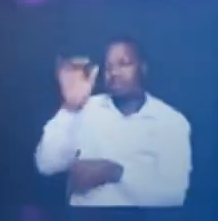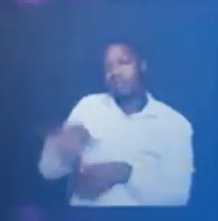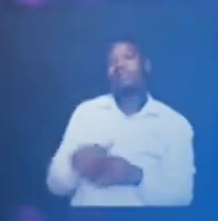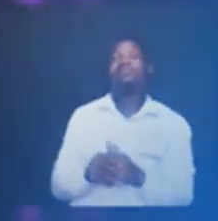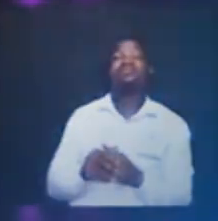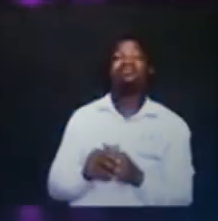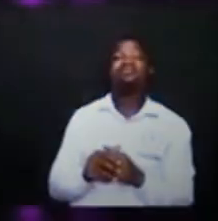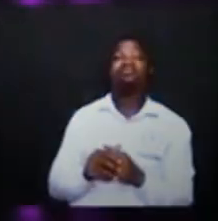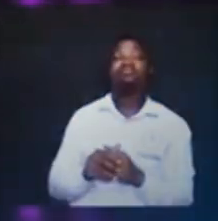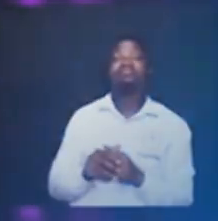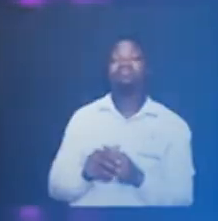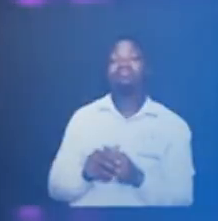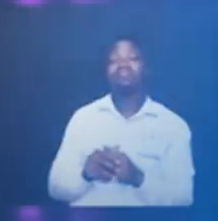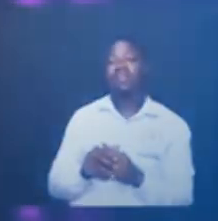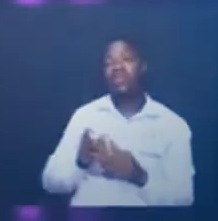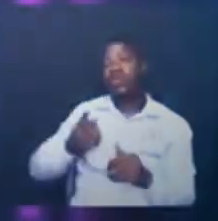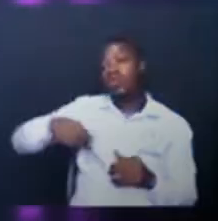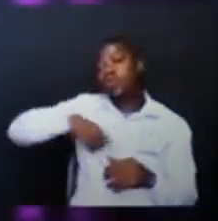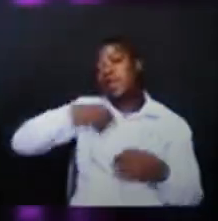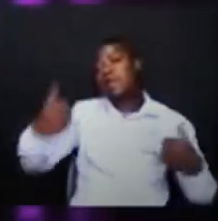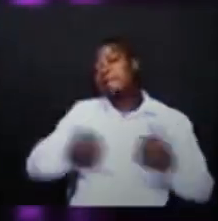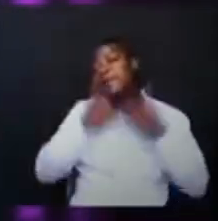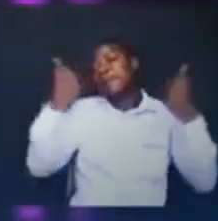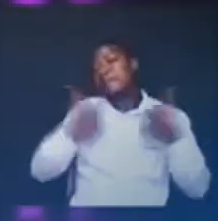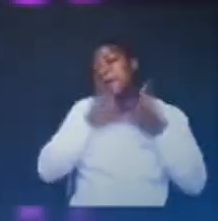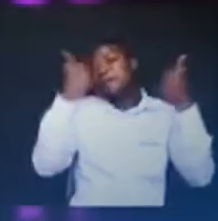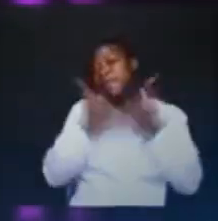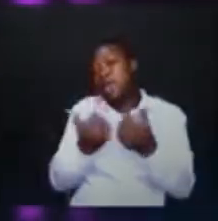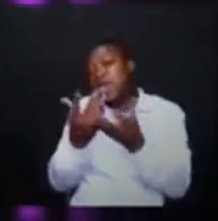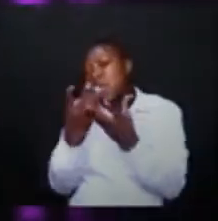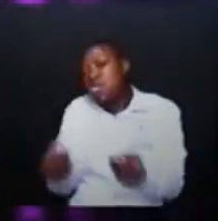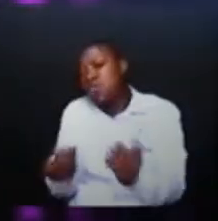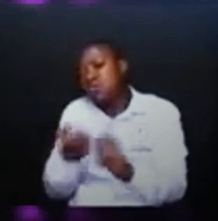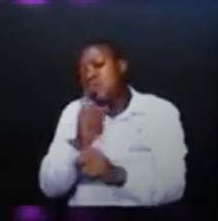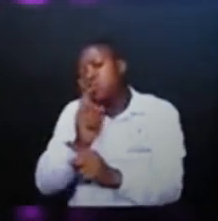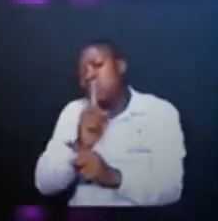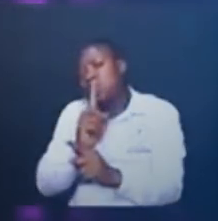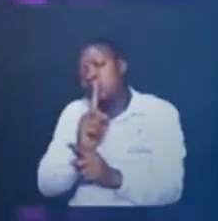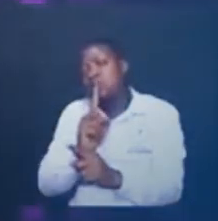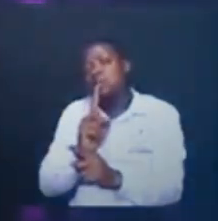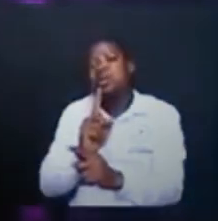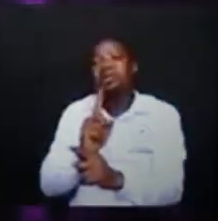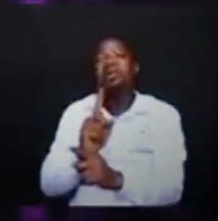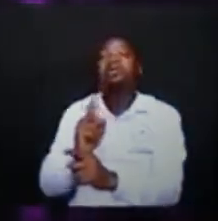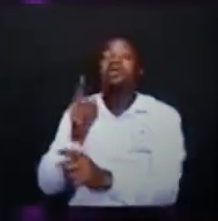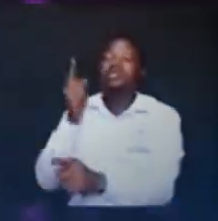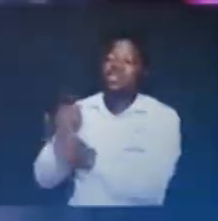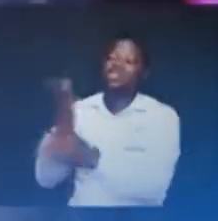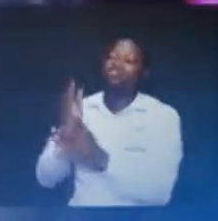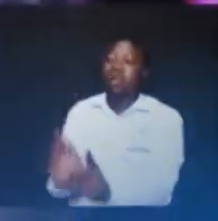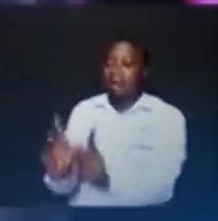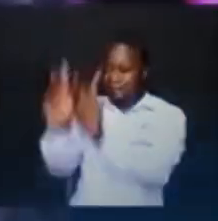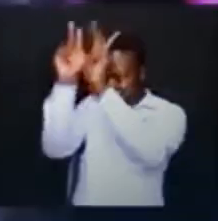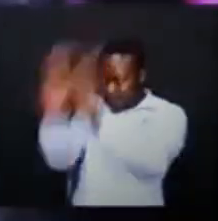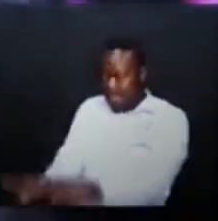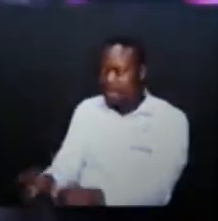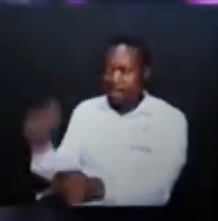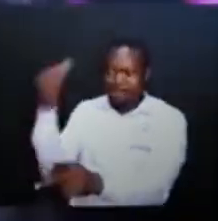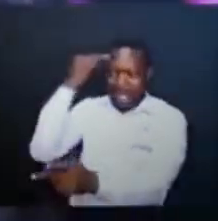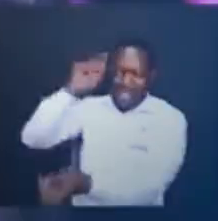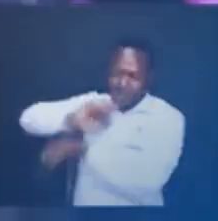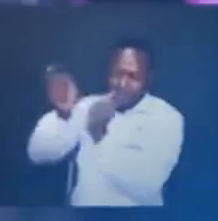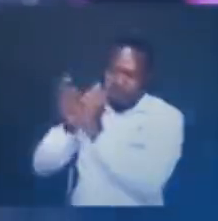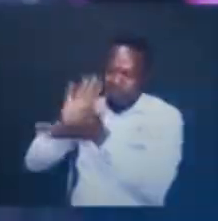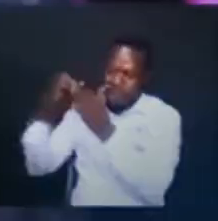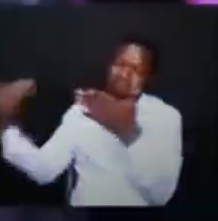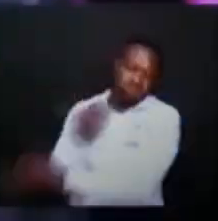The solution of our challenges is not in anything, but it is in a new Ghanaian. A Ghanaian who will love